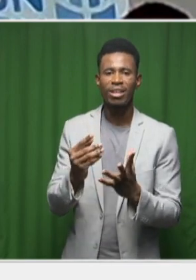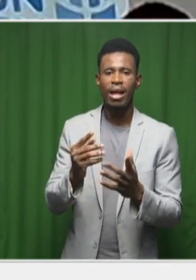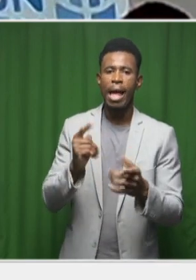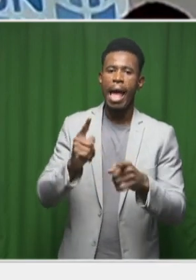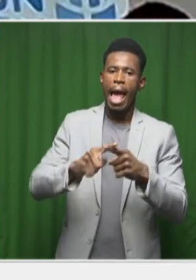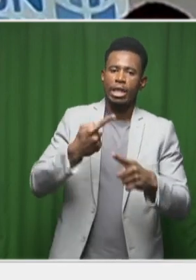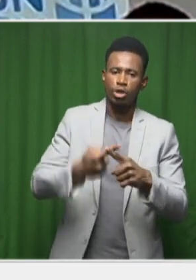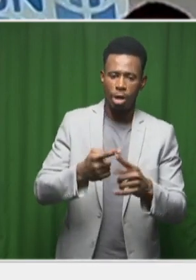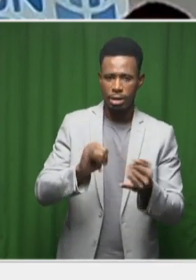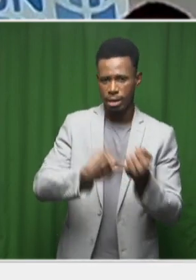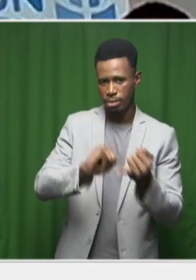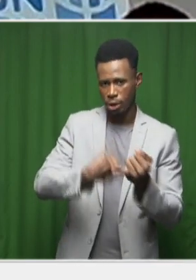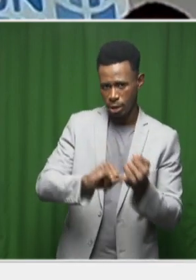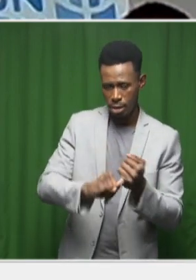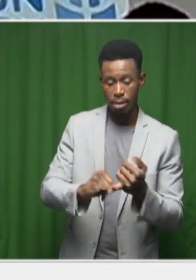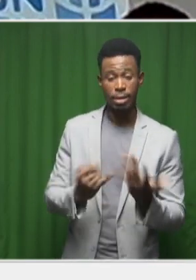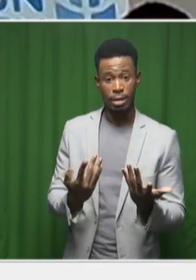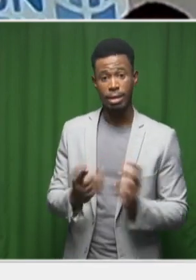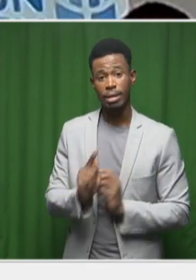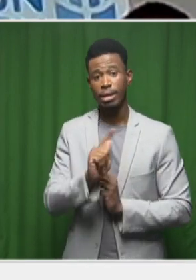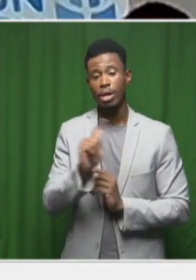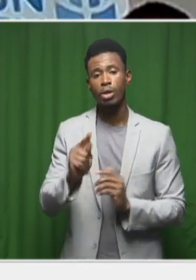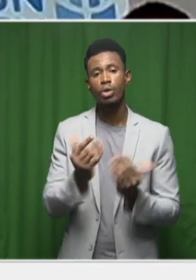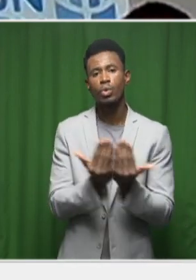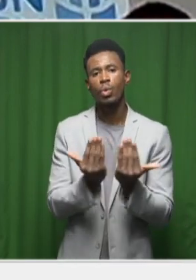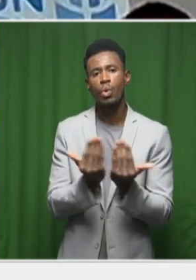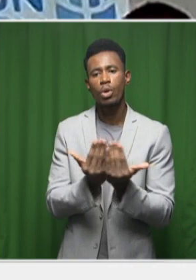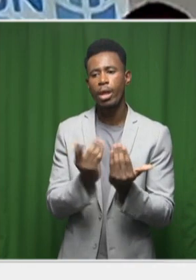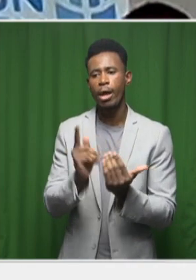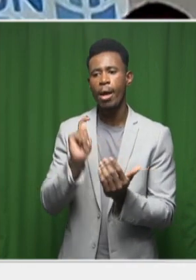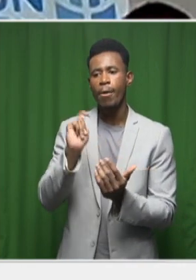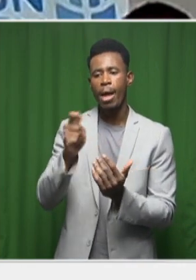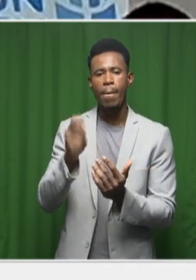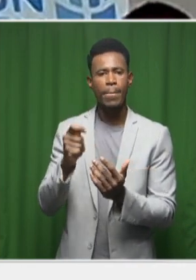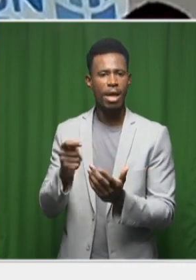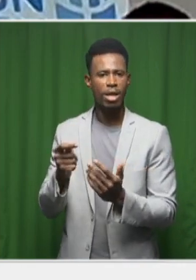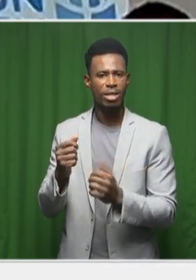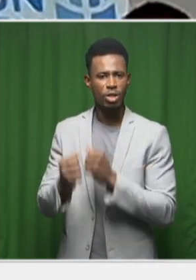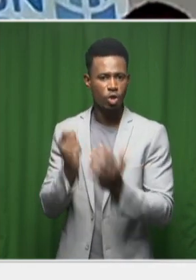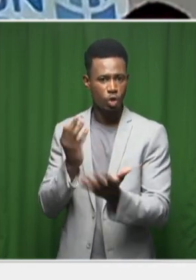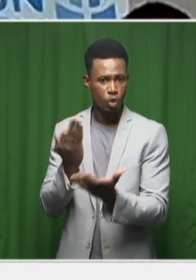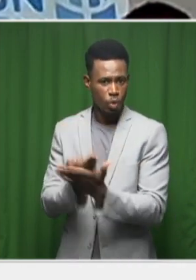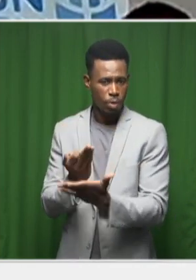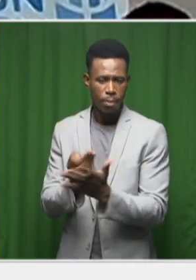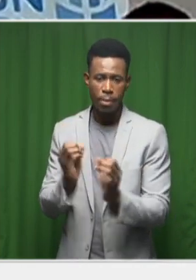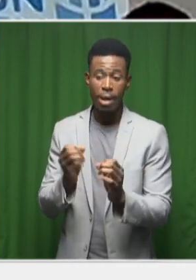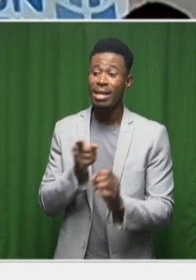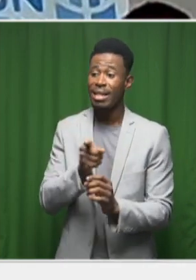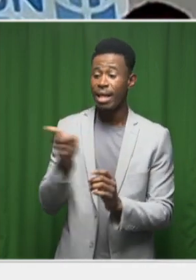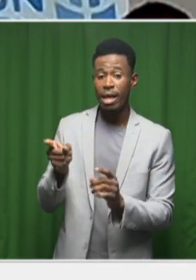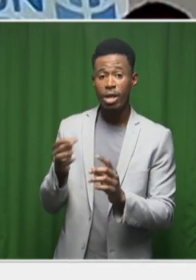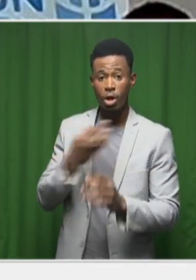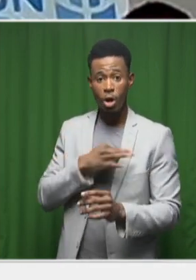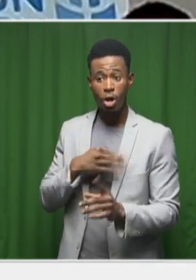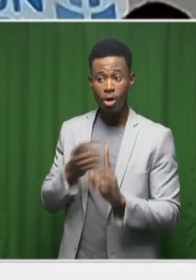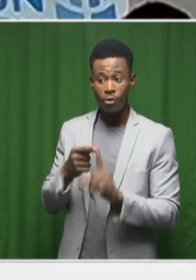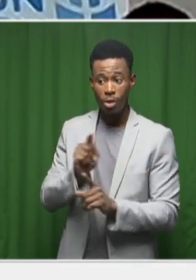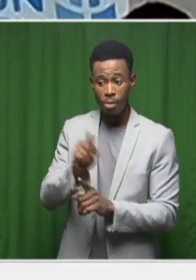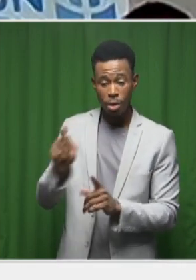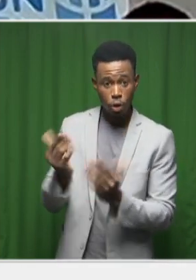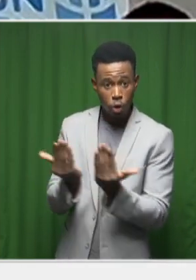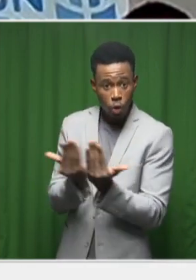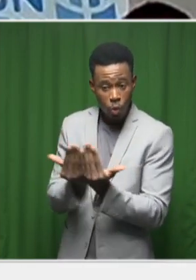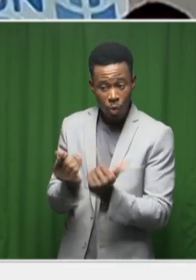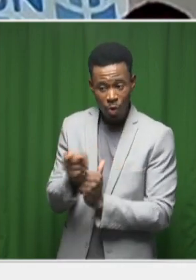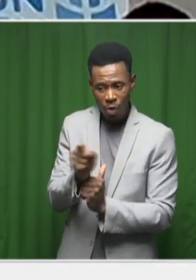schools. These, I'm talking about the non-fee paying schools. These girls were then chosen from those schools that have actually raised